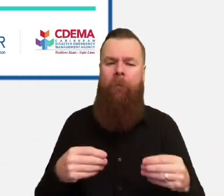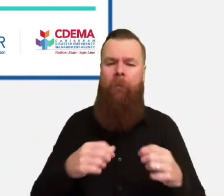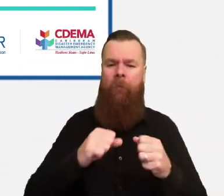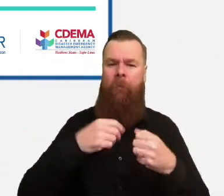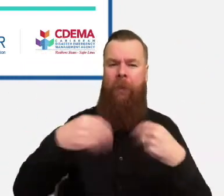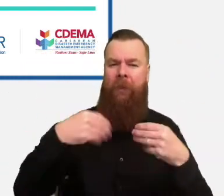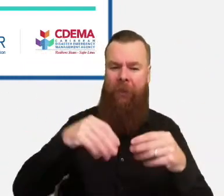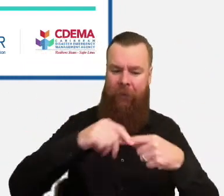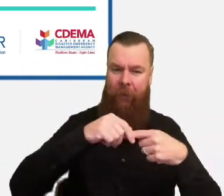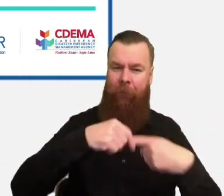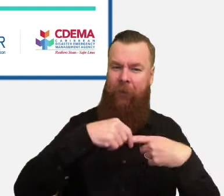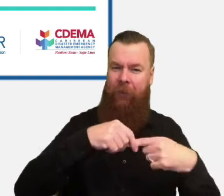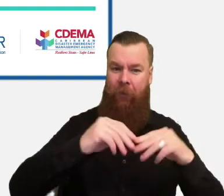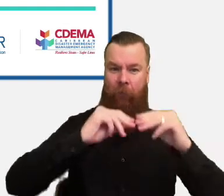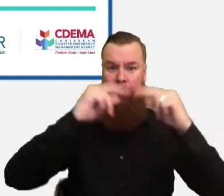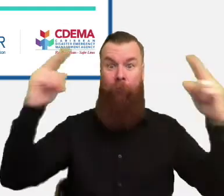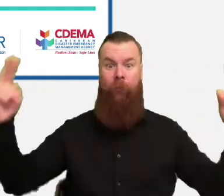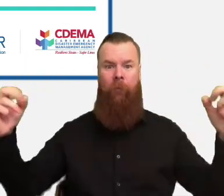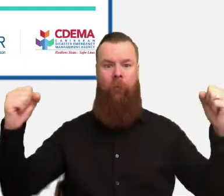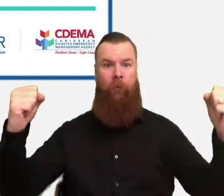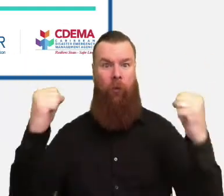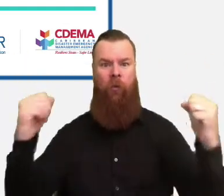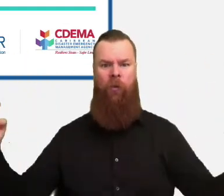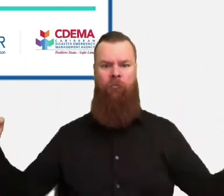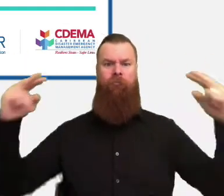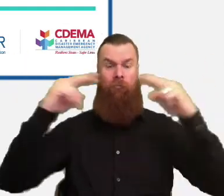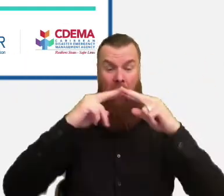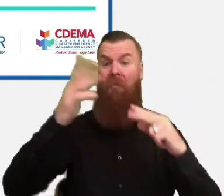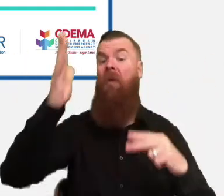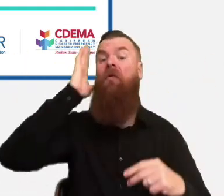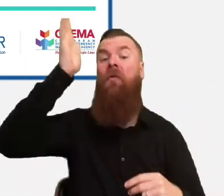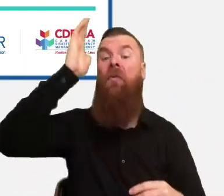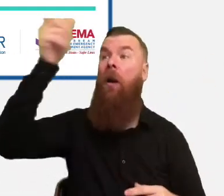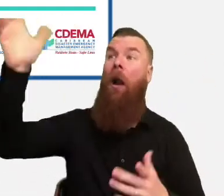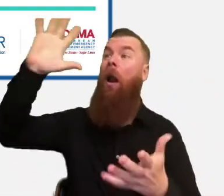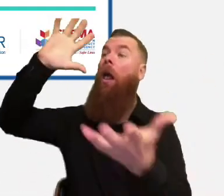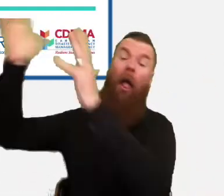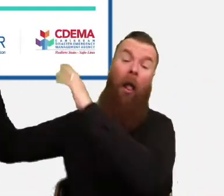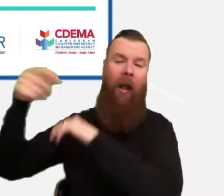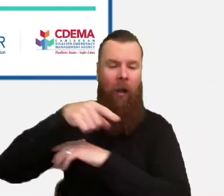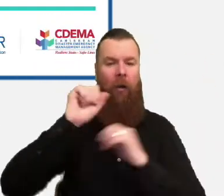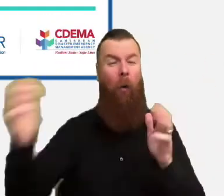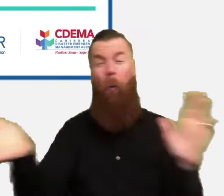attacks. So we know already the bridge will now survive in a more long-term way.